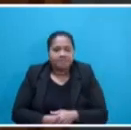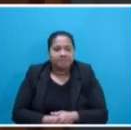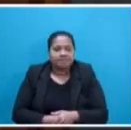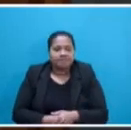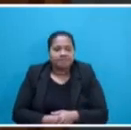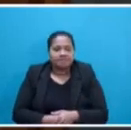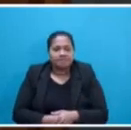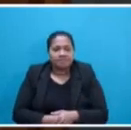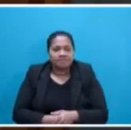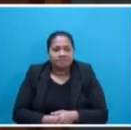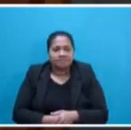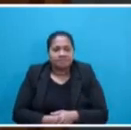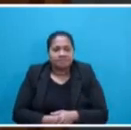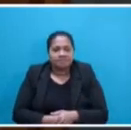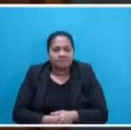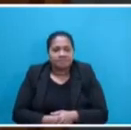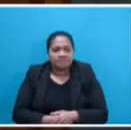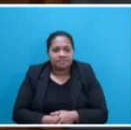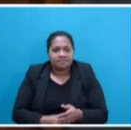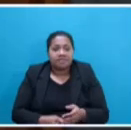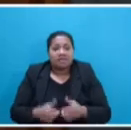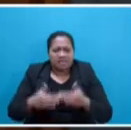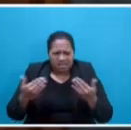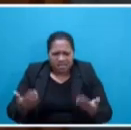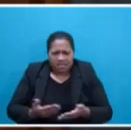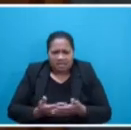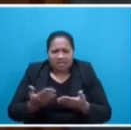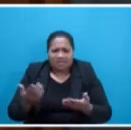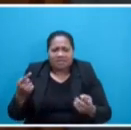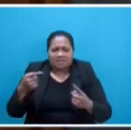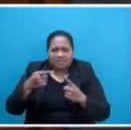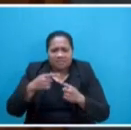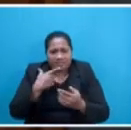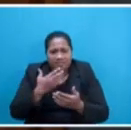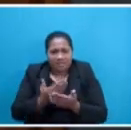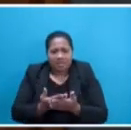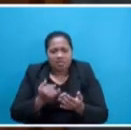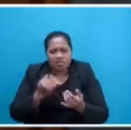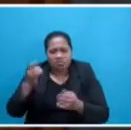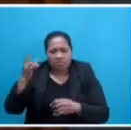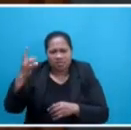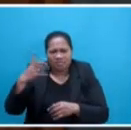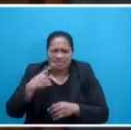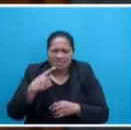This is perhaps one of the biggest political lies that Sodalpa is using to remain relevant. Let me point out, Honorable